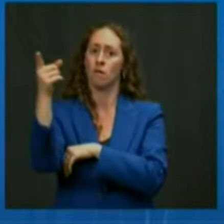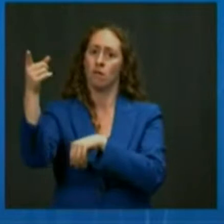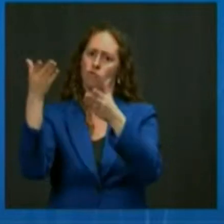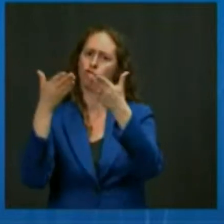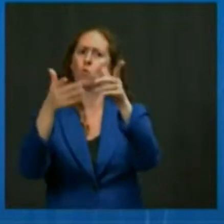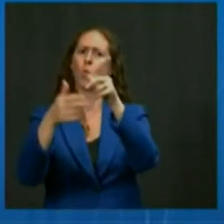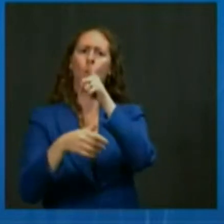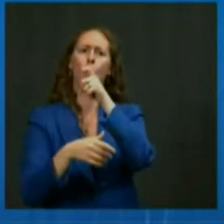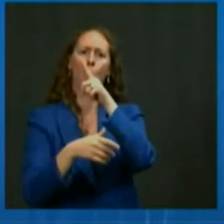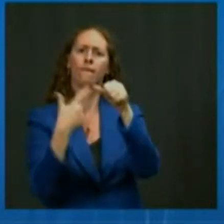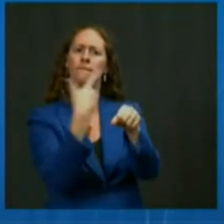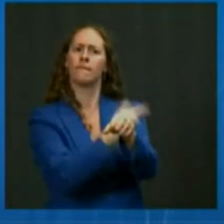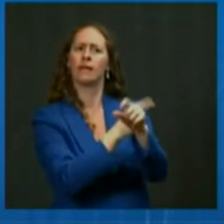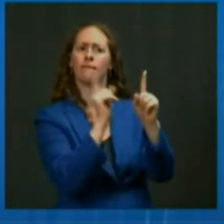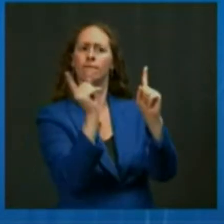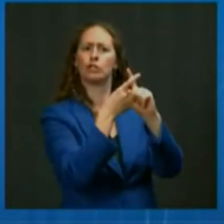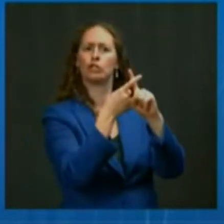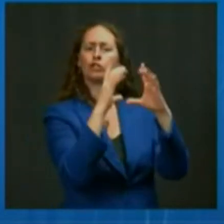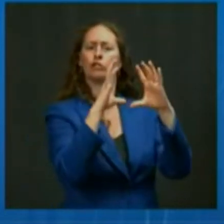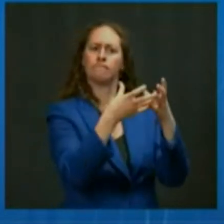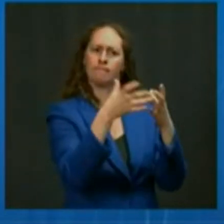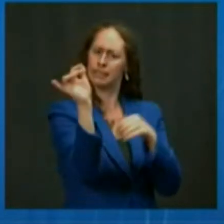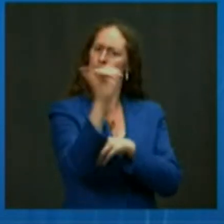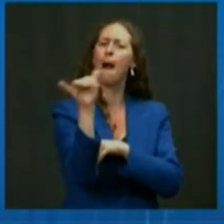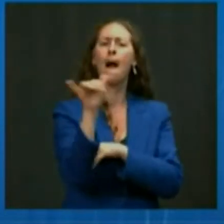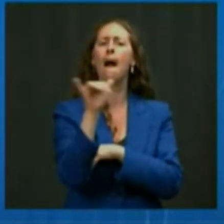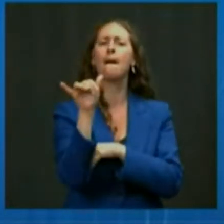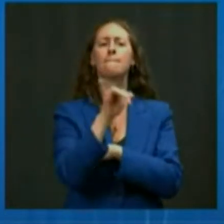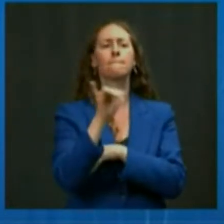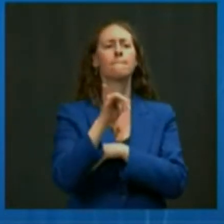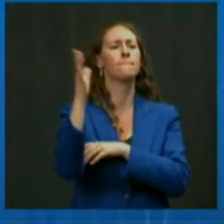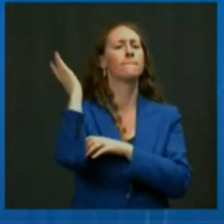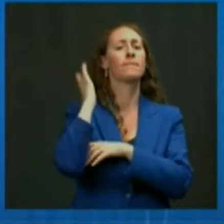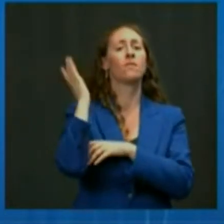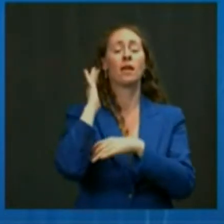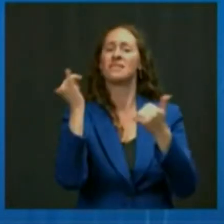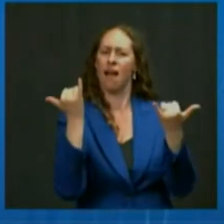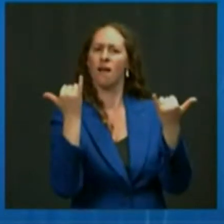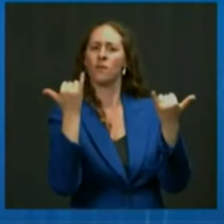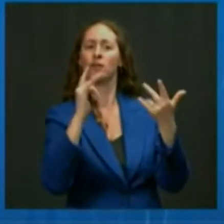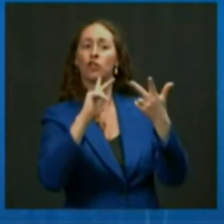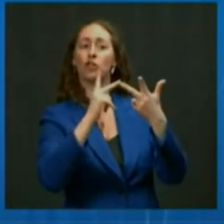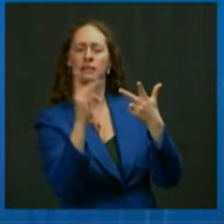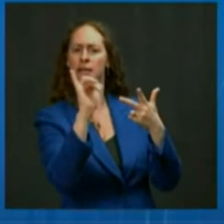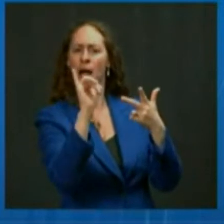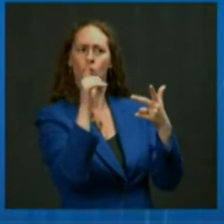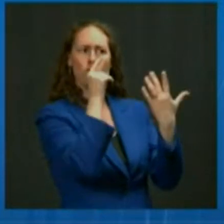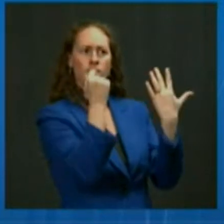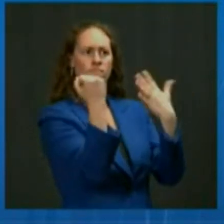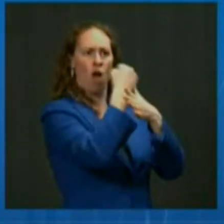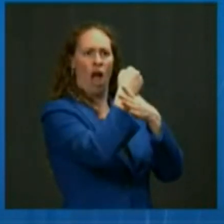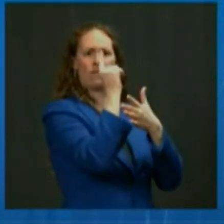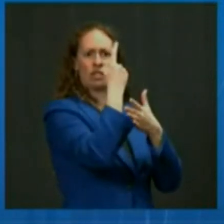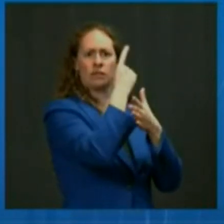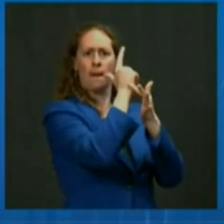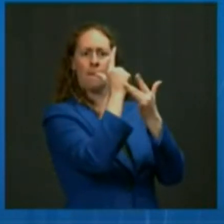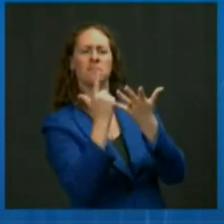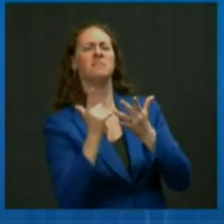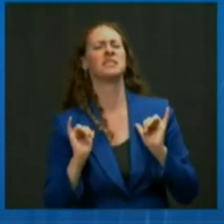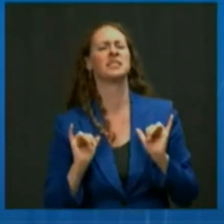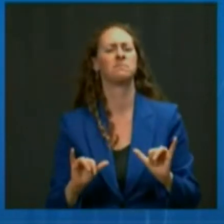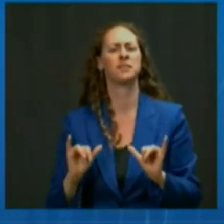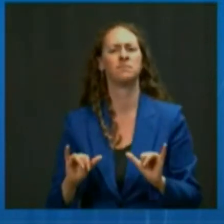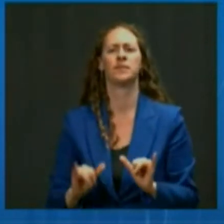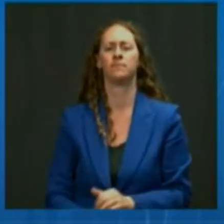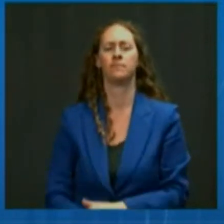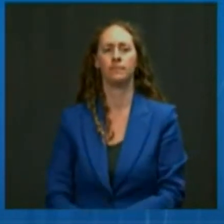the long-term care facilities, healthcare workers, vulnerable populations. It is those people who will be first eligible again. Okay, so why don't we take the last